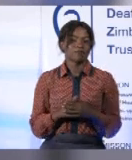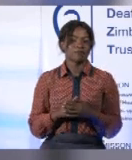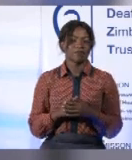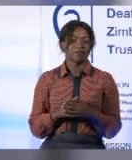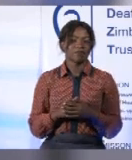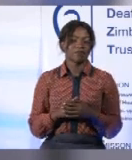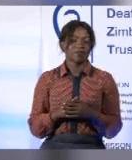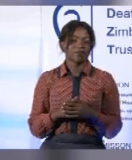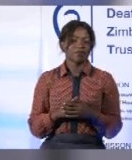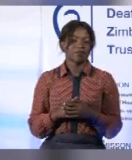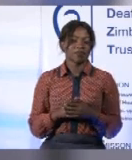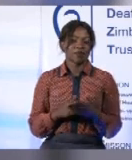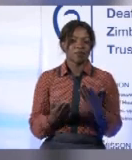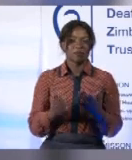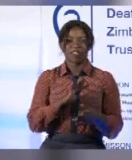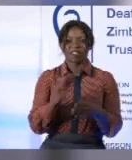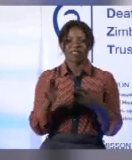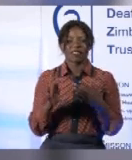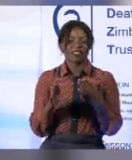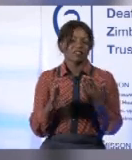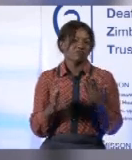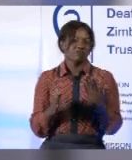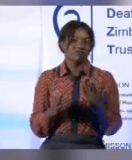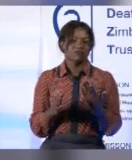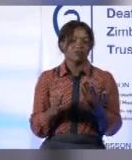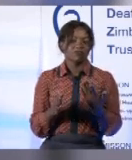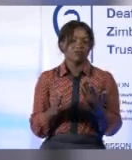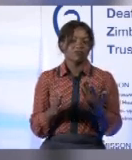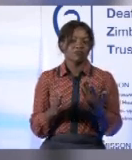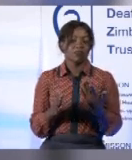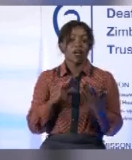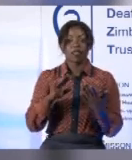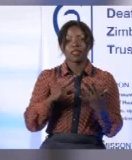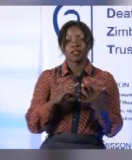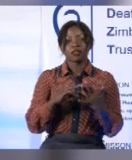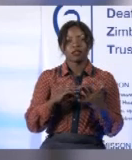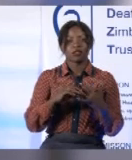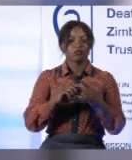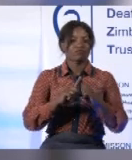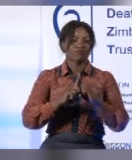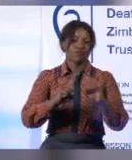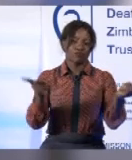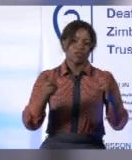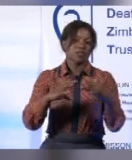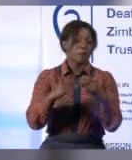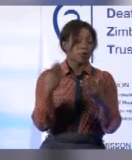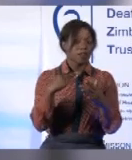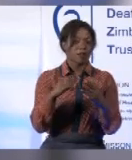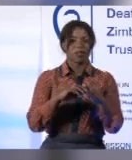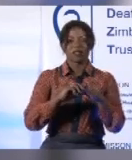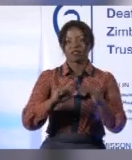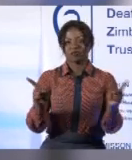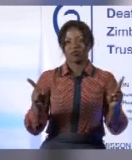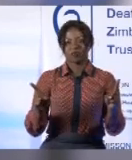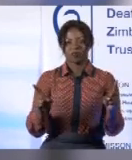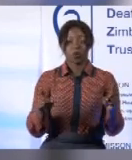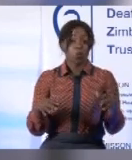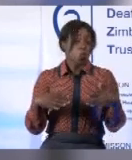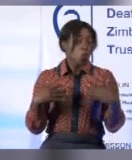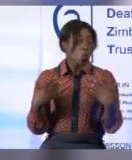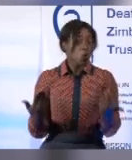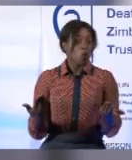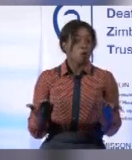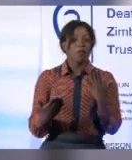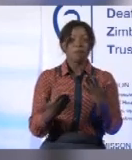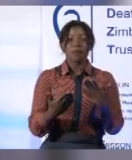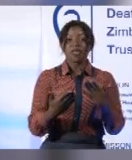they will be having issues. Some they are divorced, and some are experiencing some problems